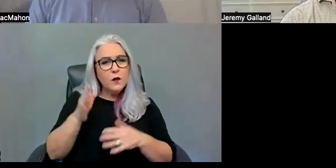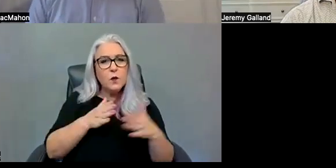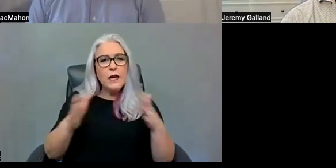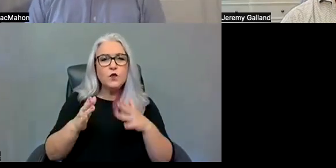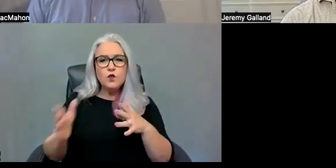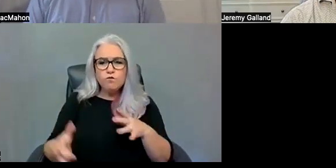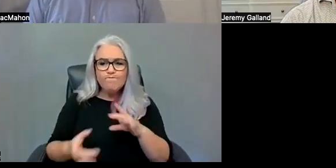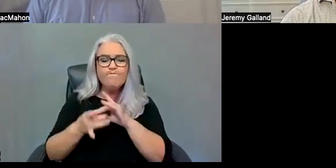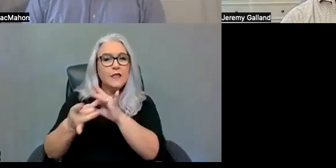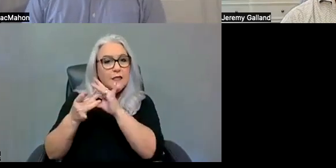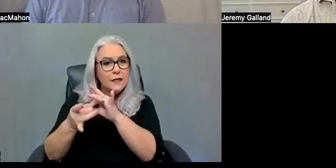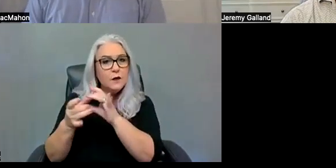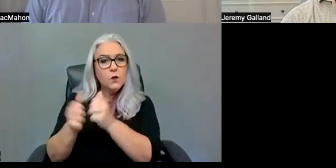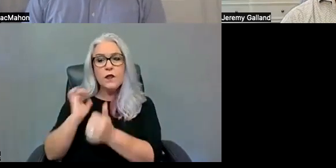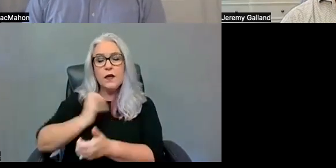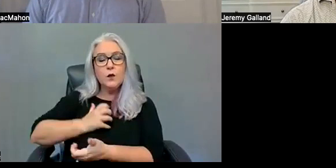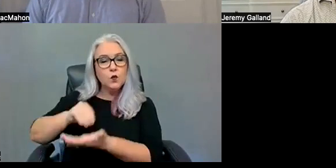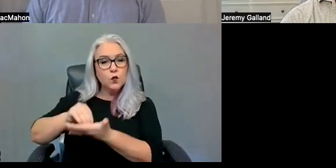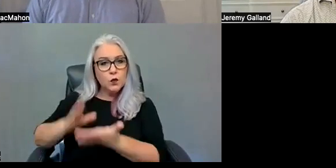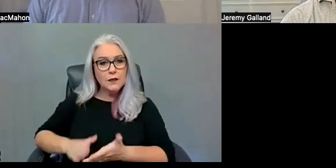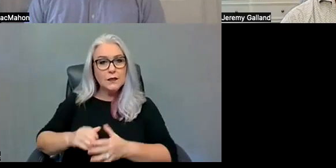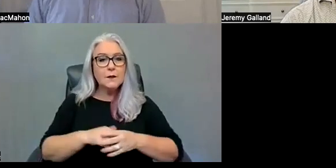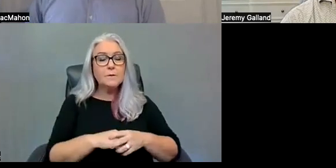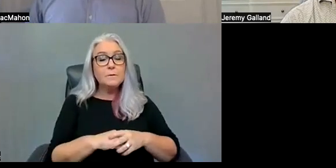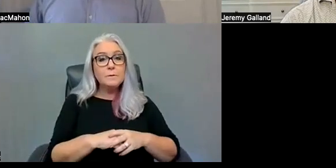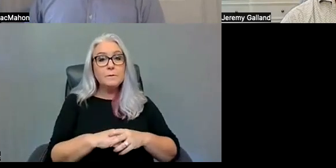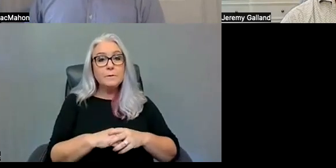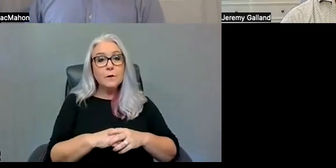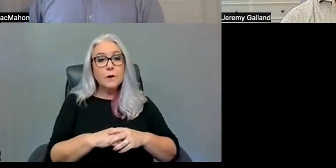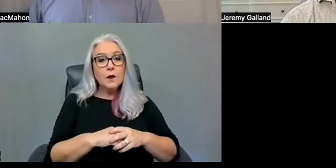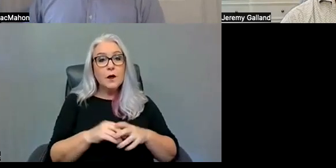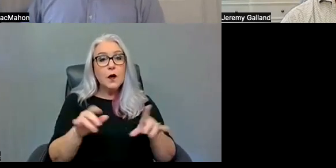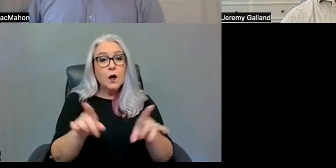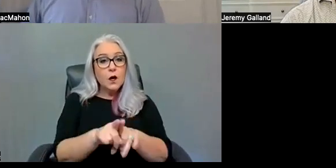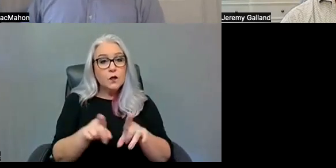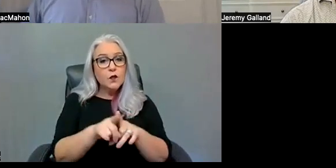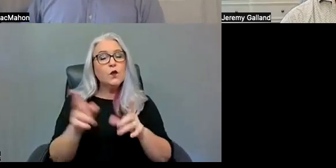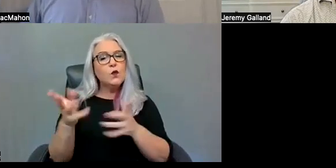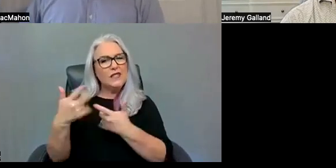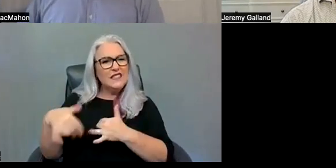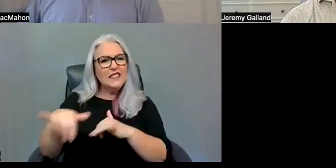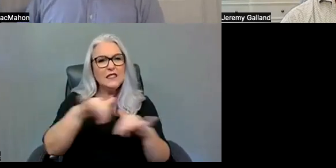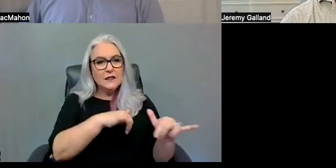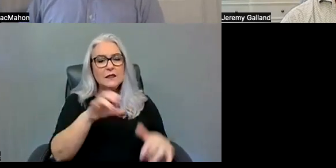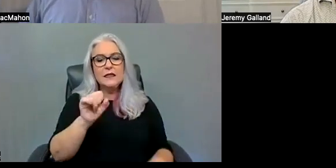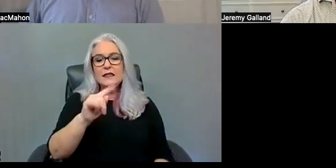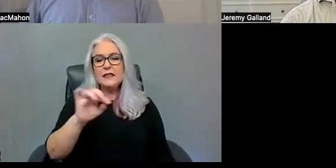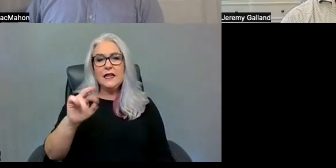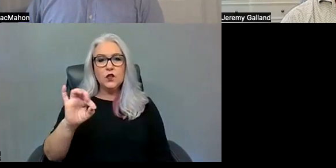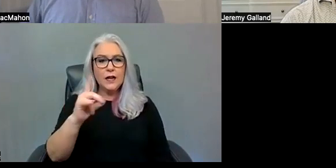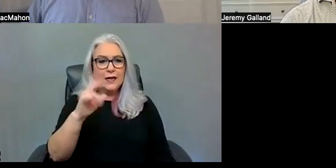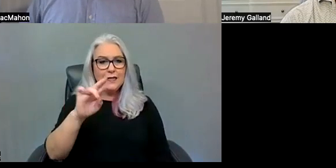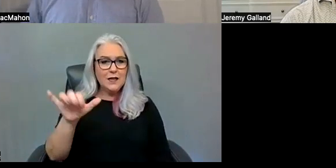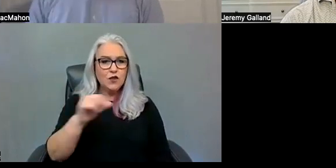think crisis point is, for lack of better words, is our crisis of standardization, the crisis of the